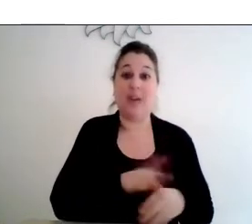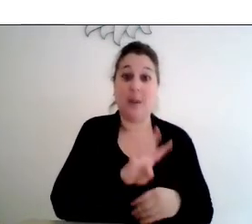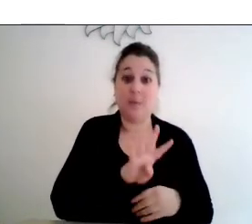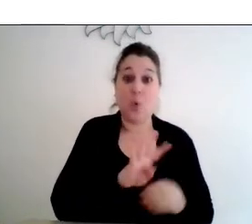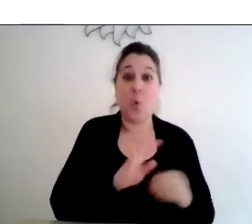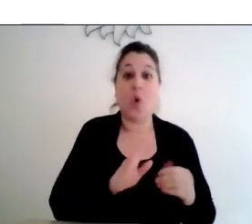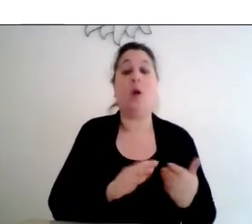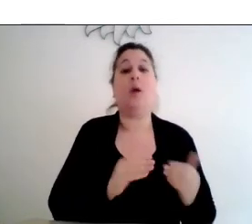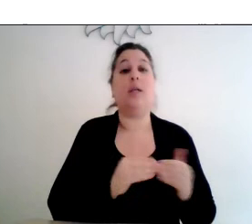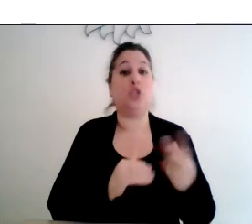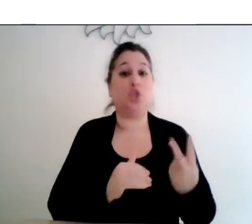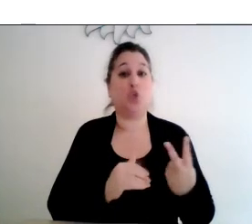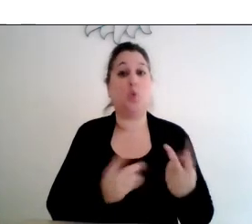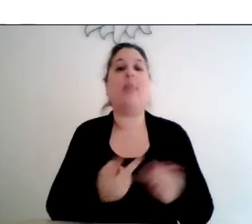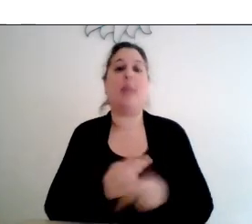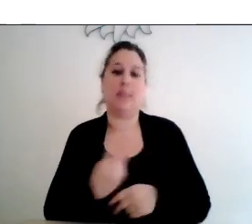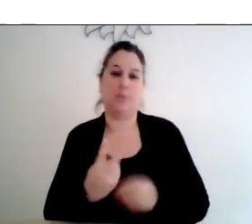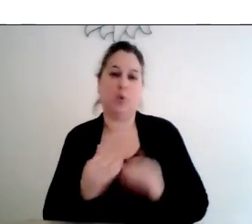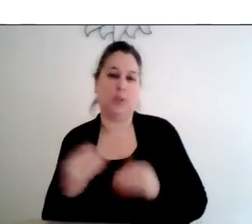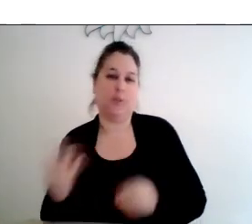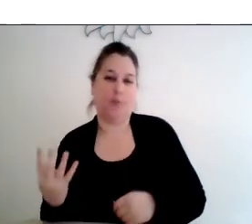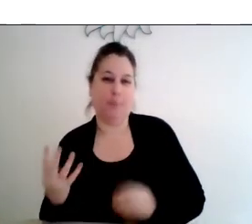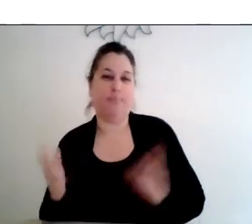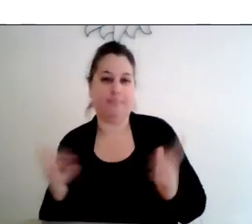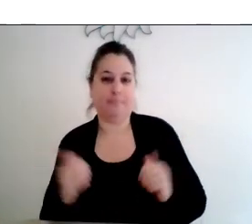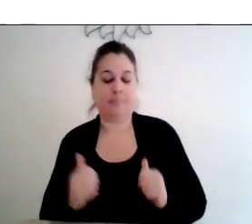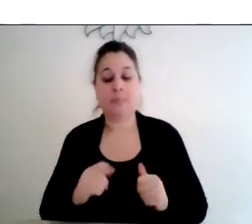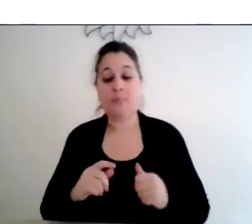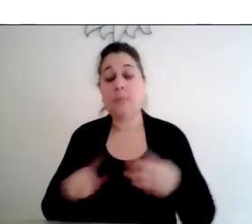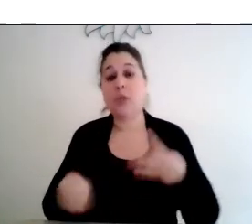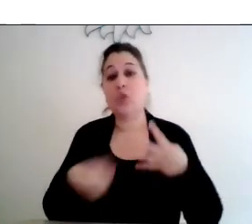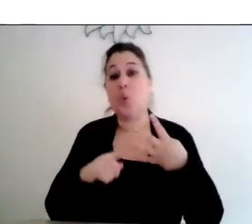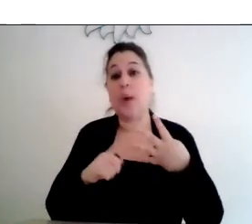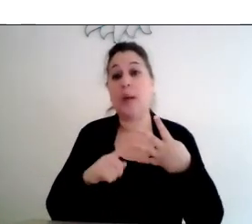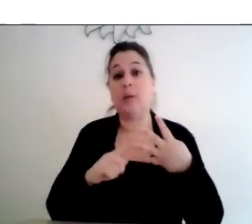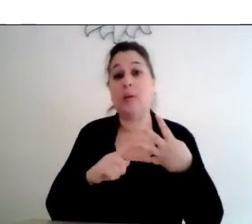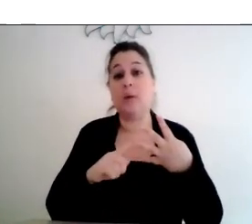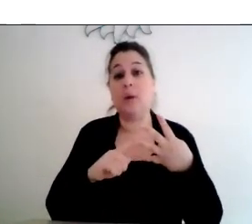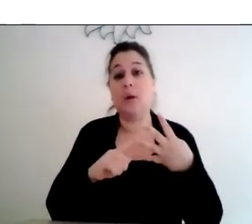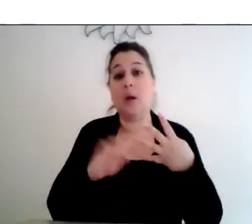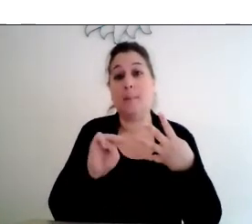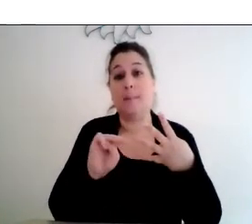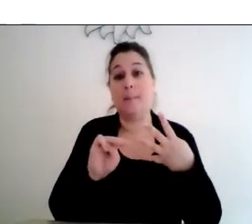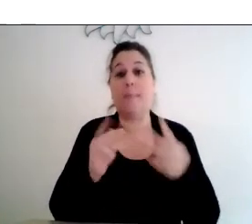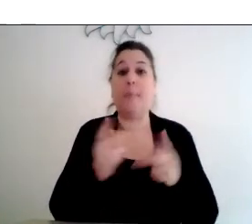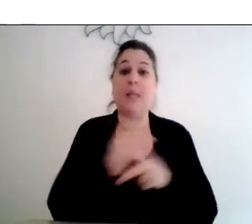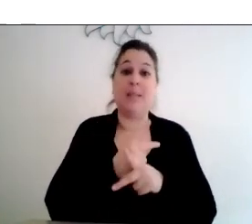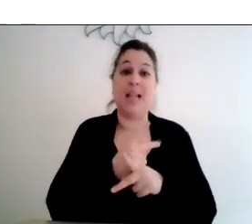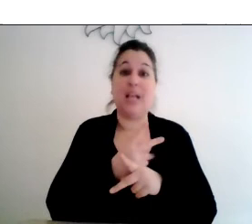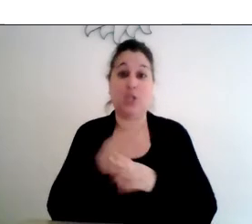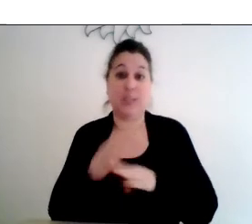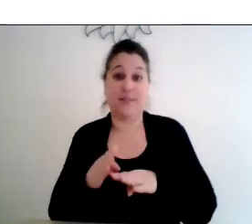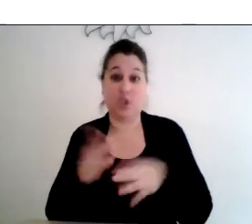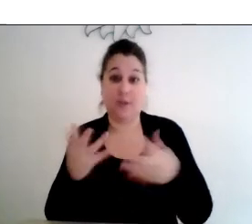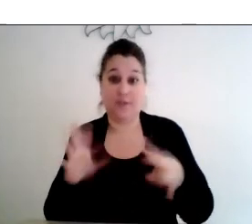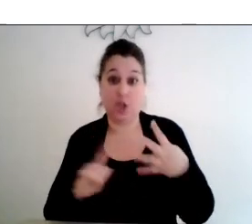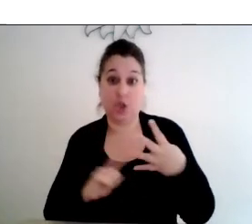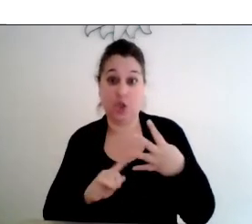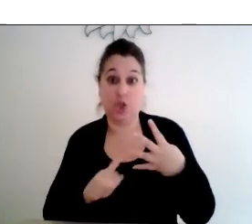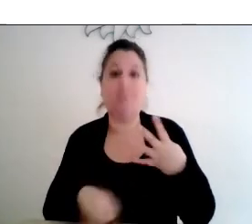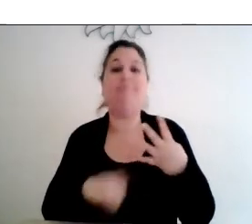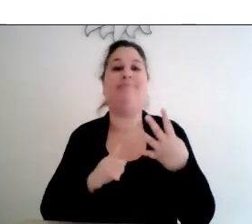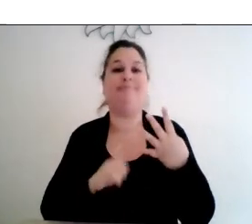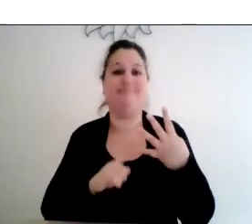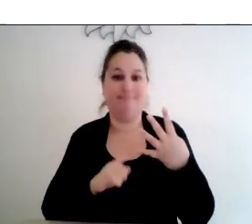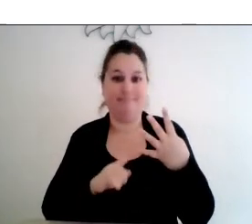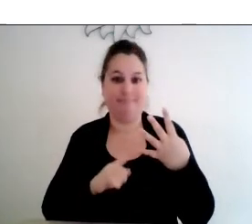Now, once all the multiplication and division is done, then I'm going to go into adding and subtracting. Okay, I'm going to look for anything that's added